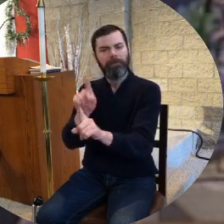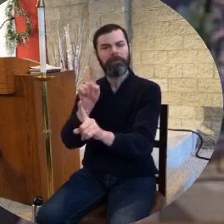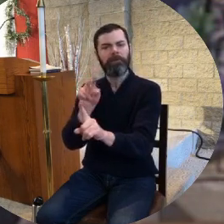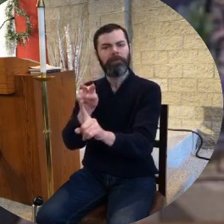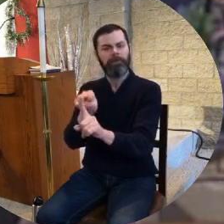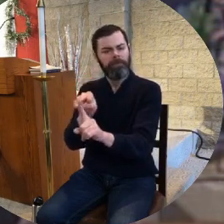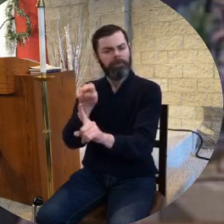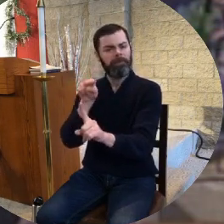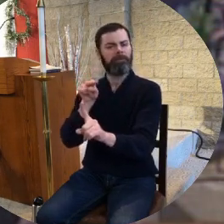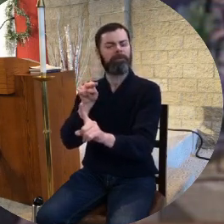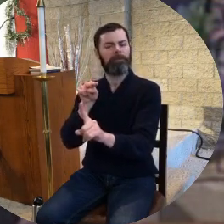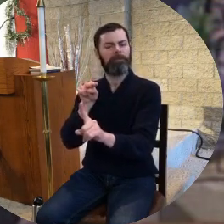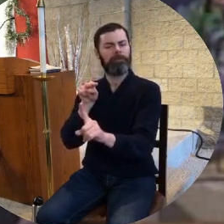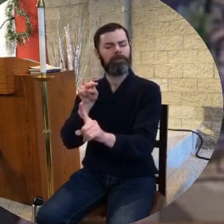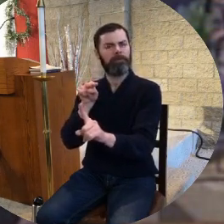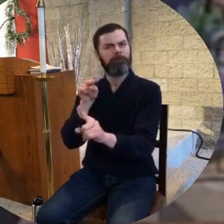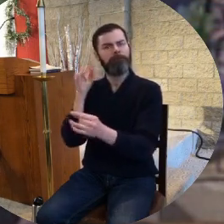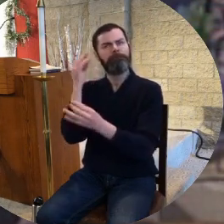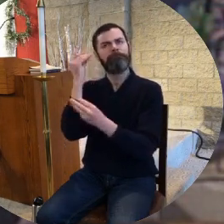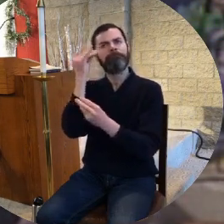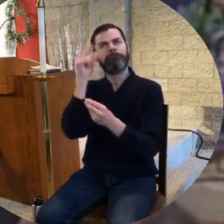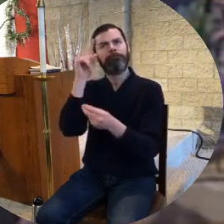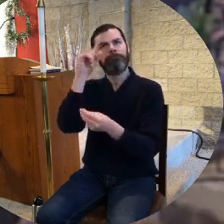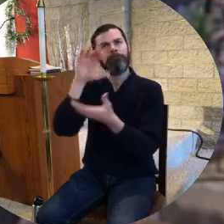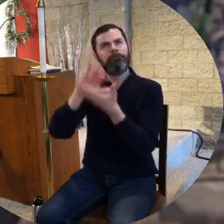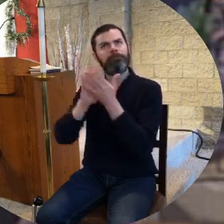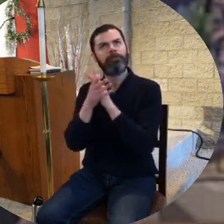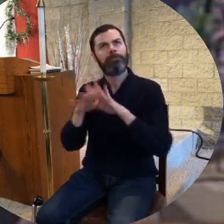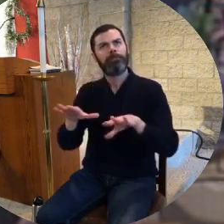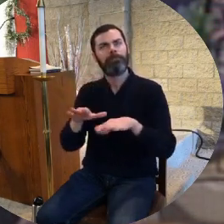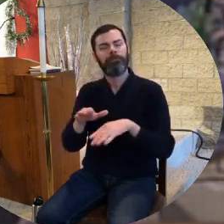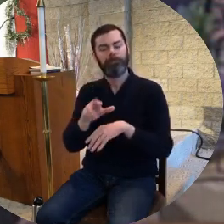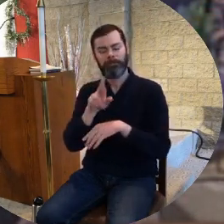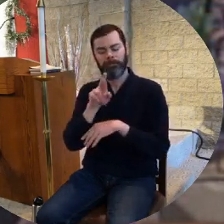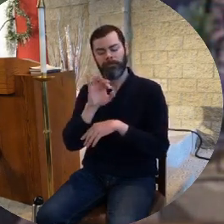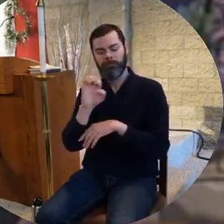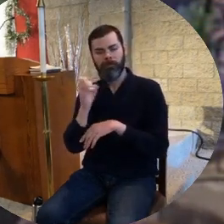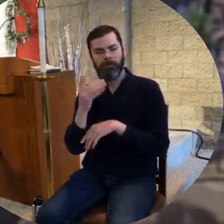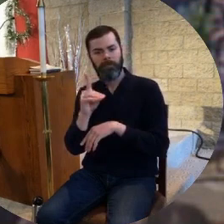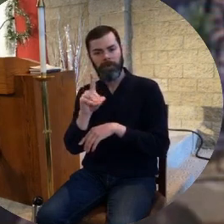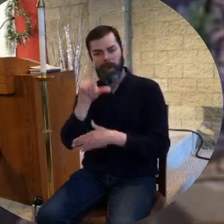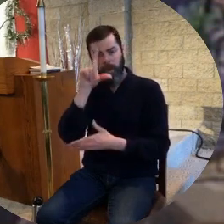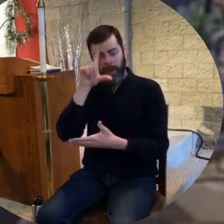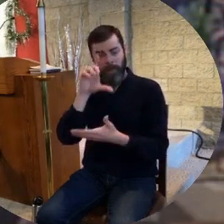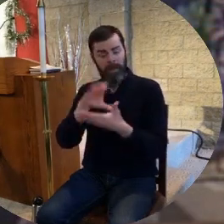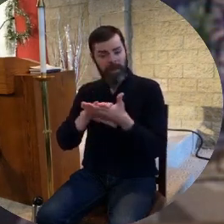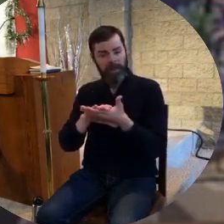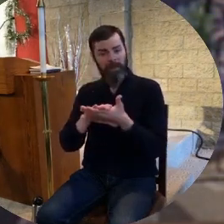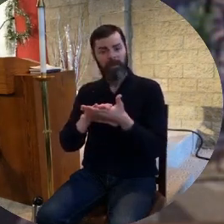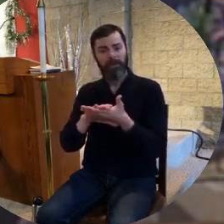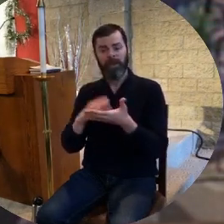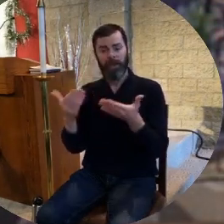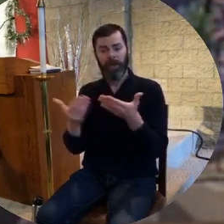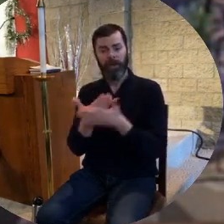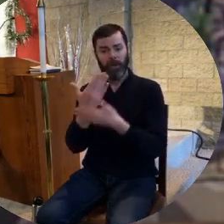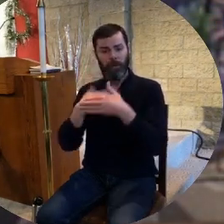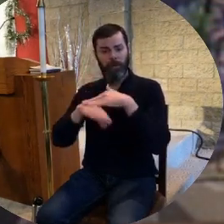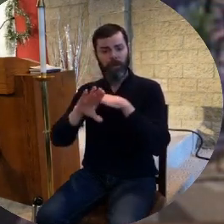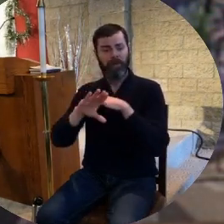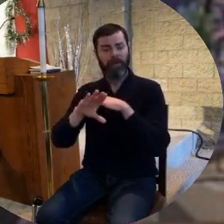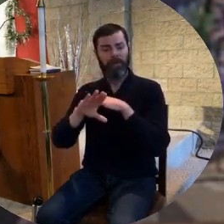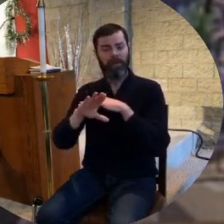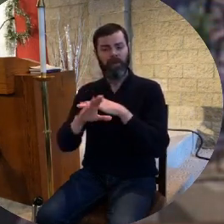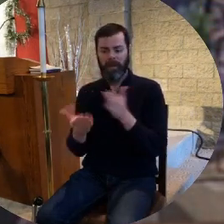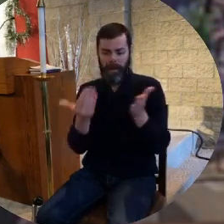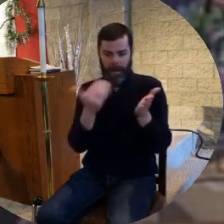Richard was a firm believer in reincarnation. In fact, he wrote a book, My Soul Remembers, and